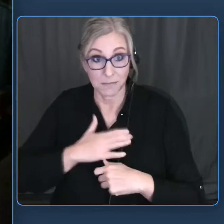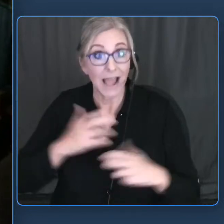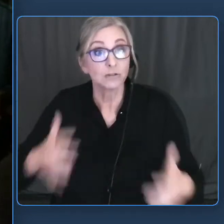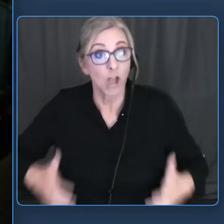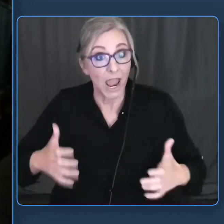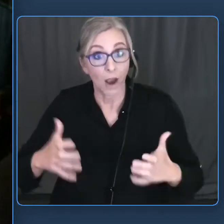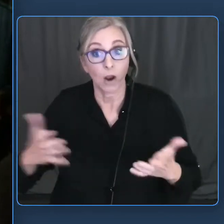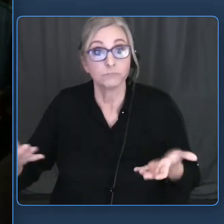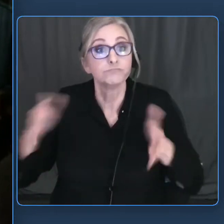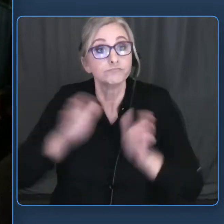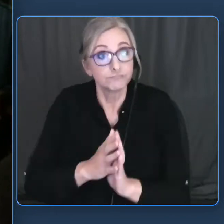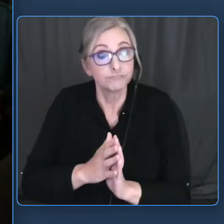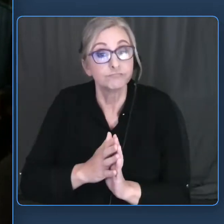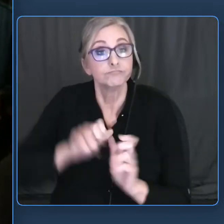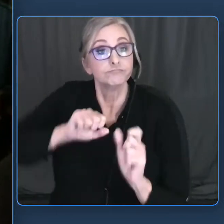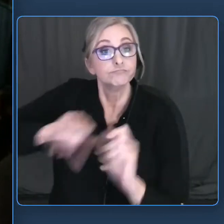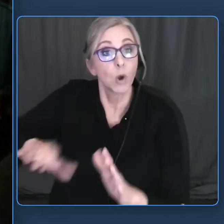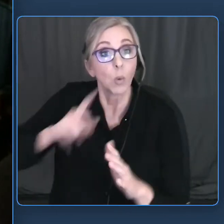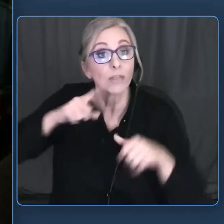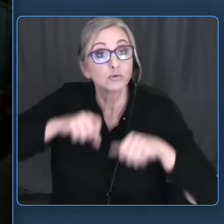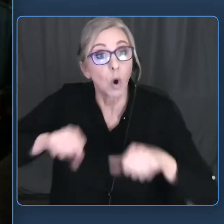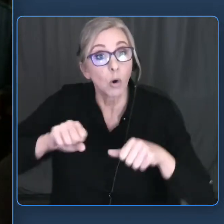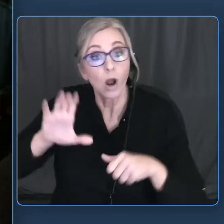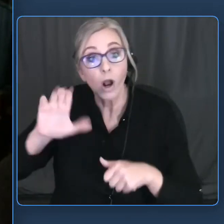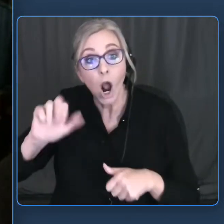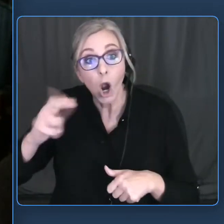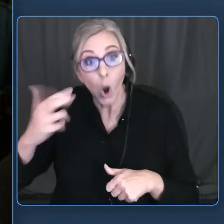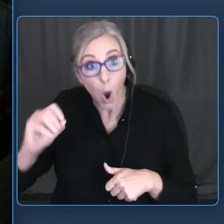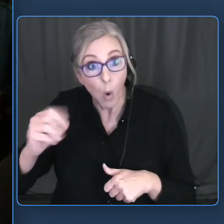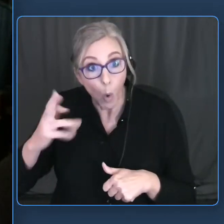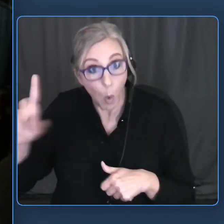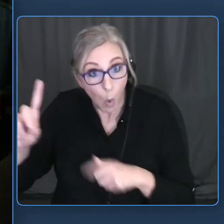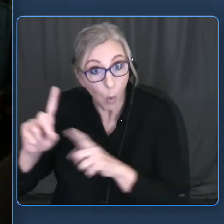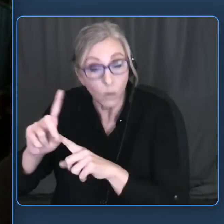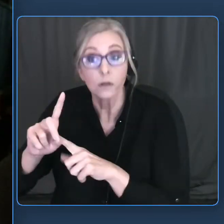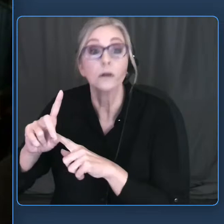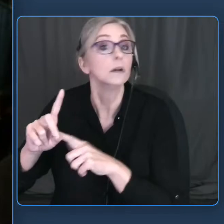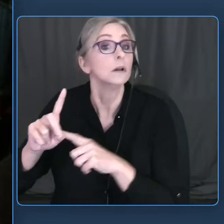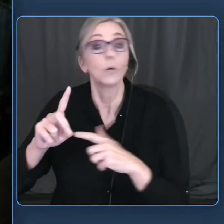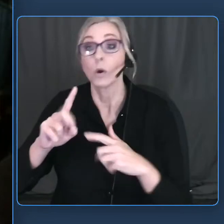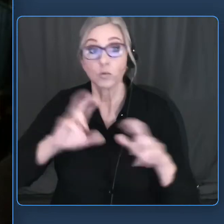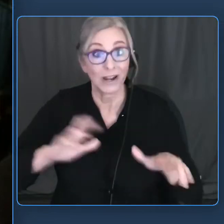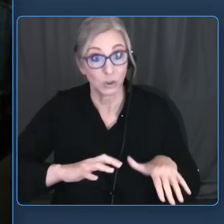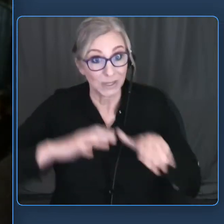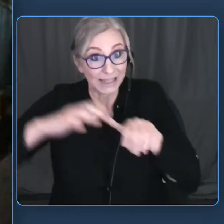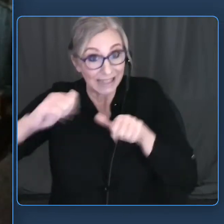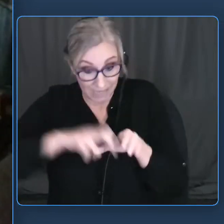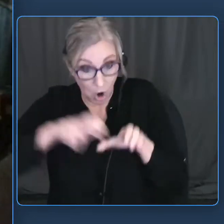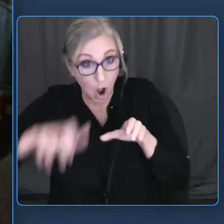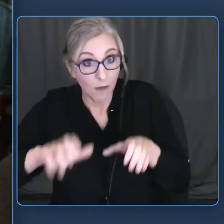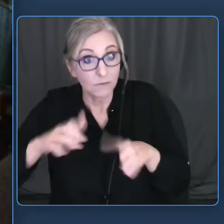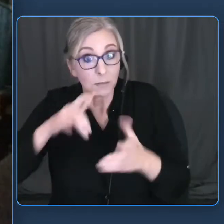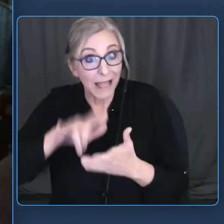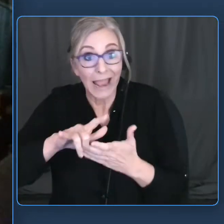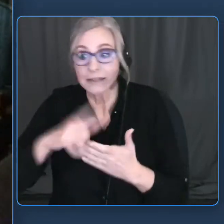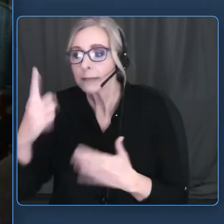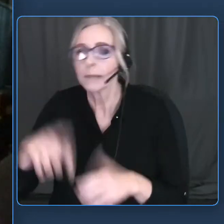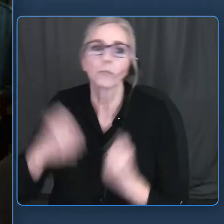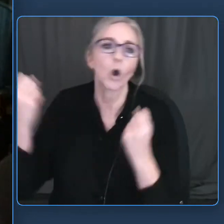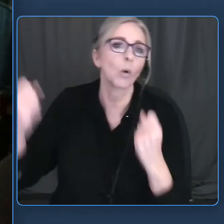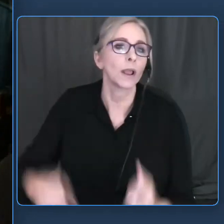chair goes in the cargo hold with the strollers. And a lot of times when they bring it back to me, once I get ready to deplane, there's something